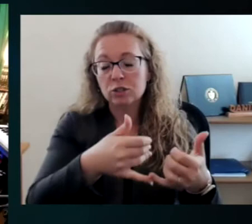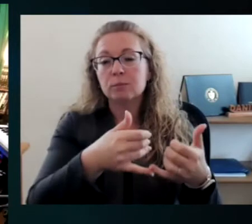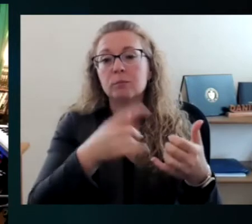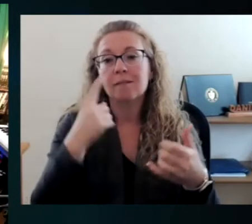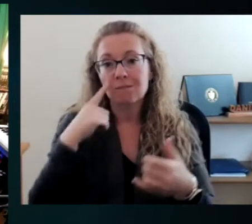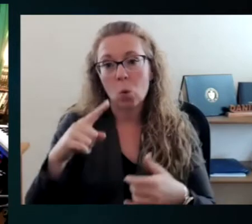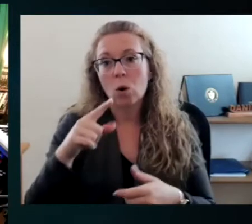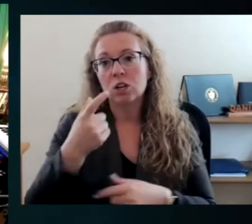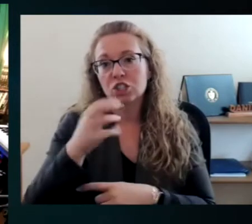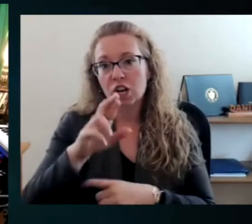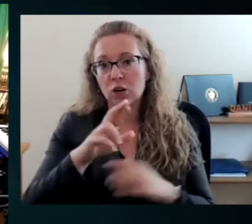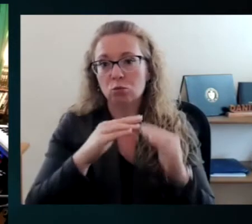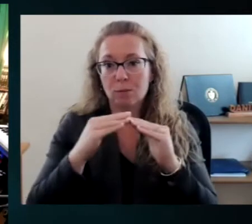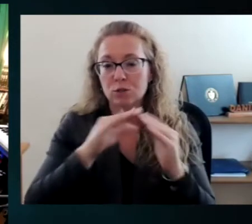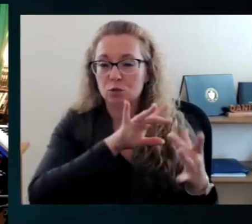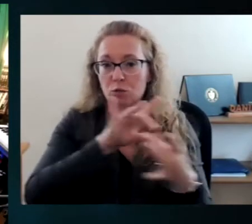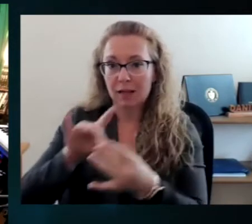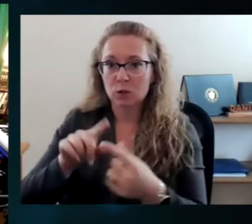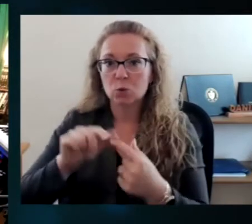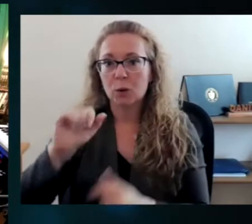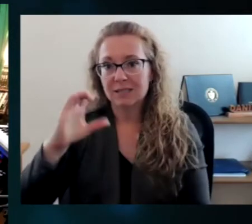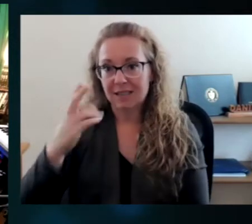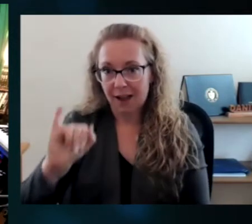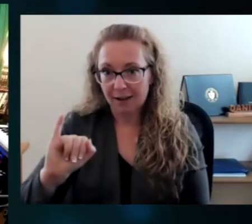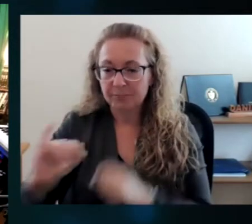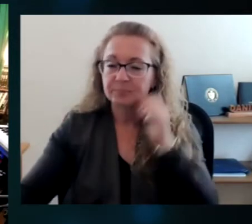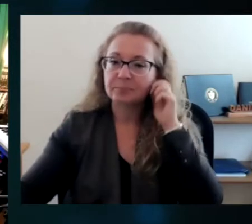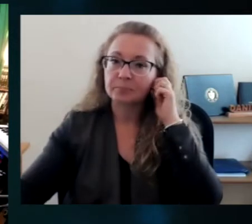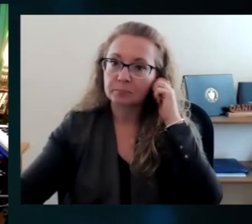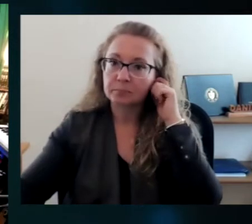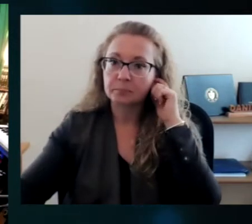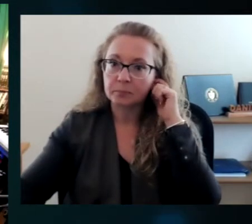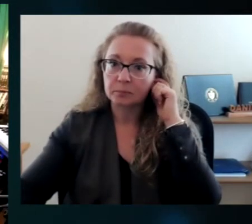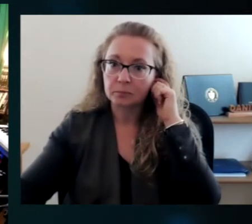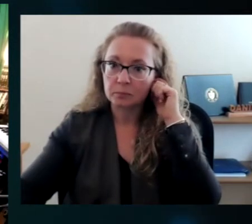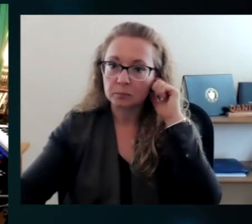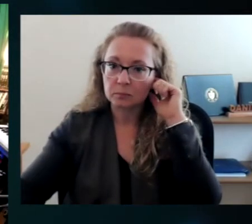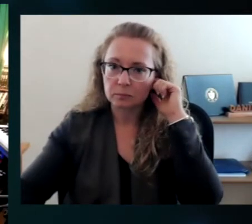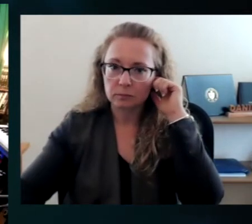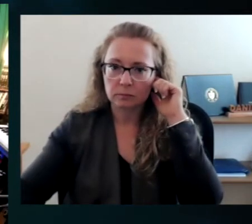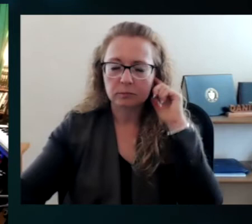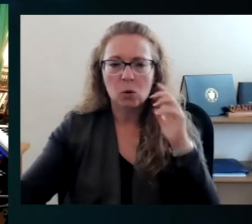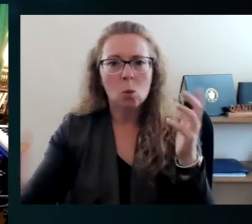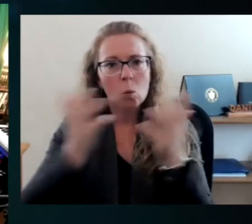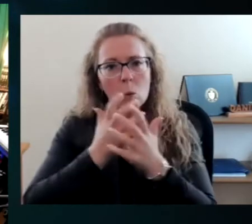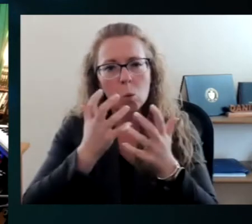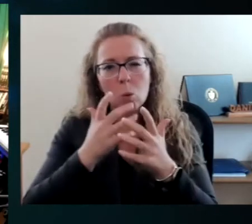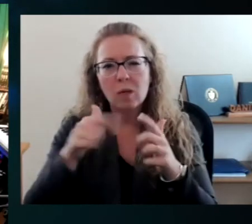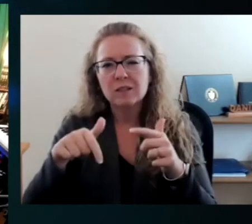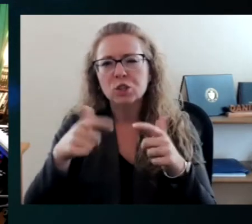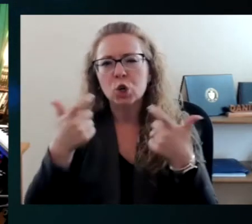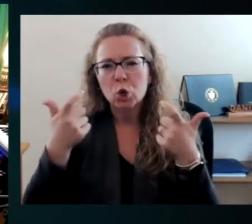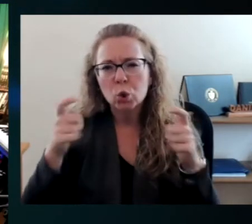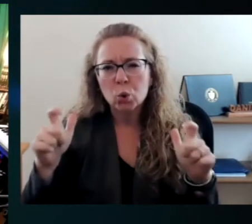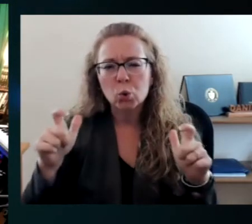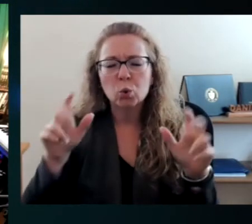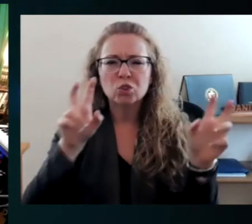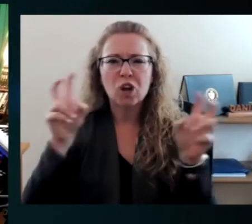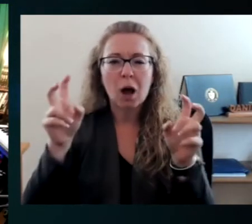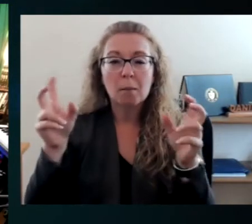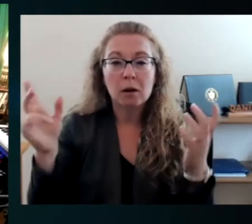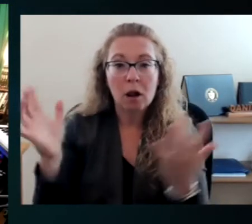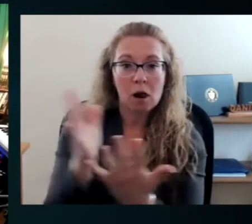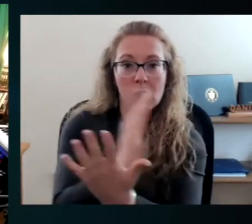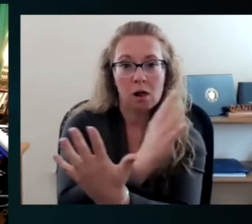to HCI. It is an extraordinarily large and wide-ranging topic, and I don't expect us to do much more